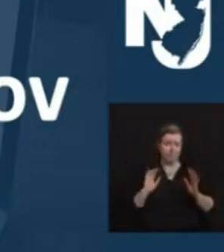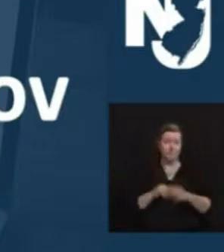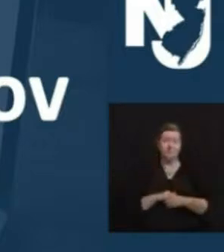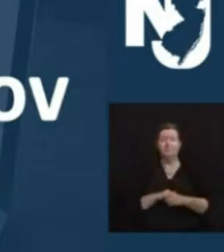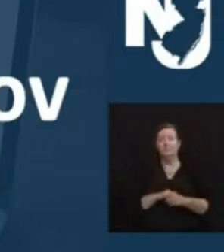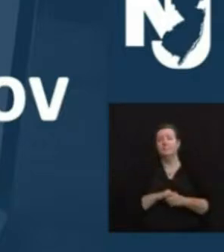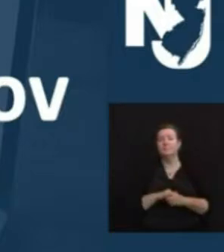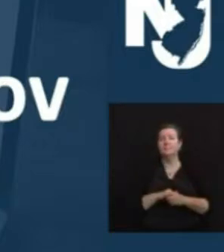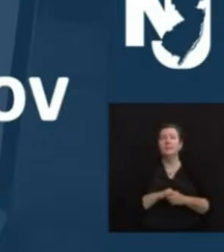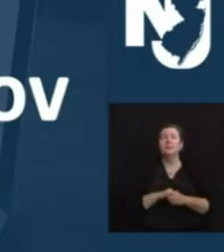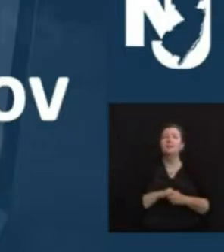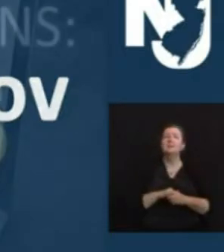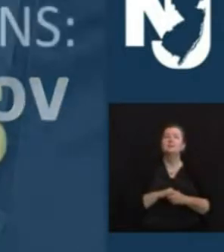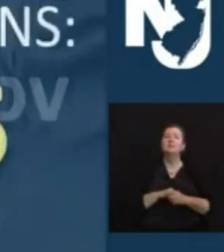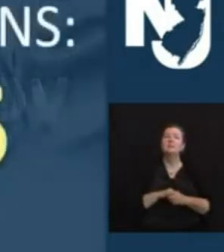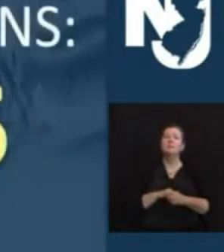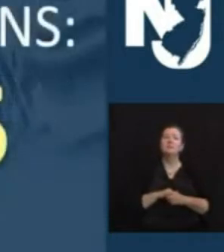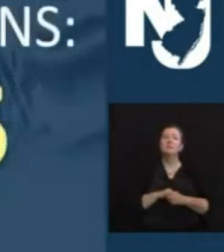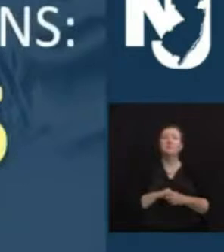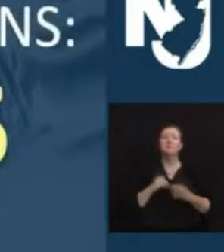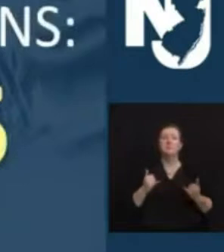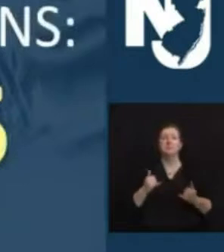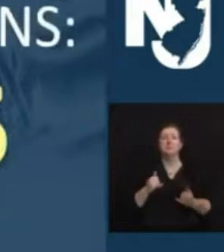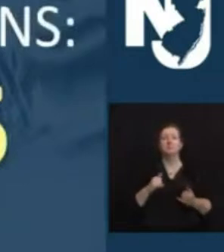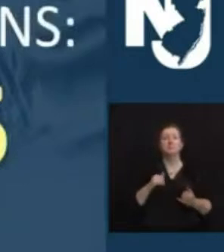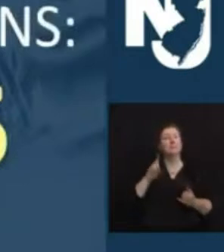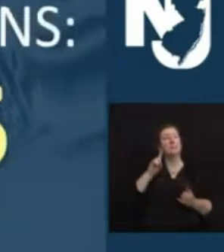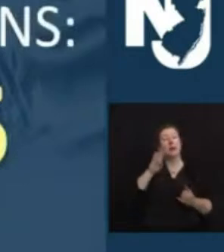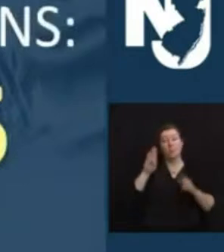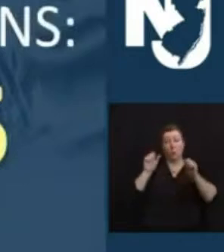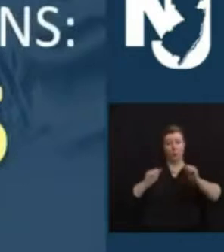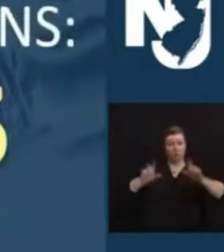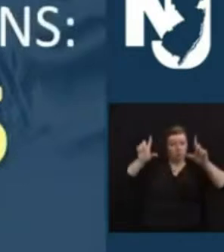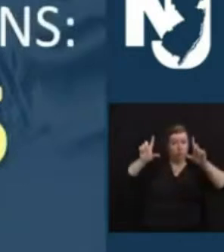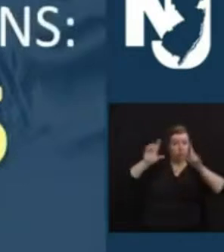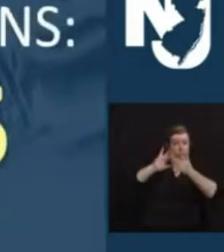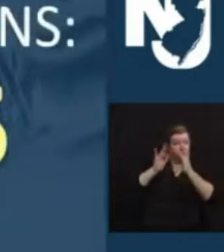can get back to 100%. Our dashboarders are reporting a total of